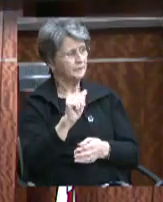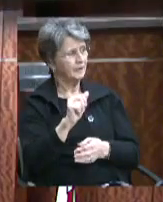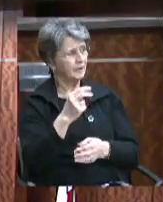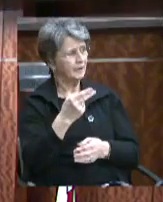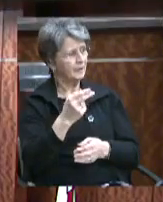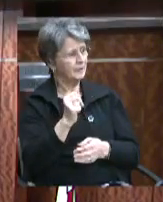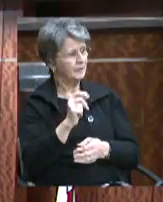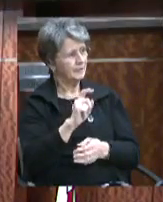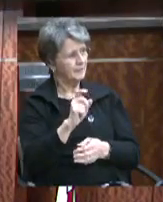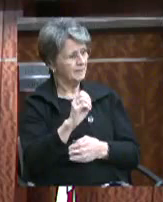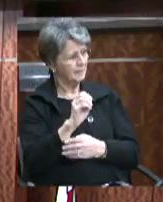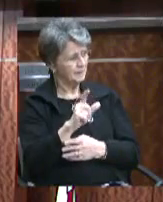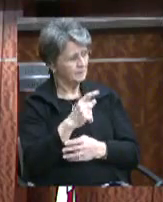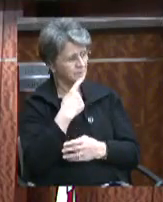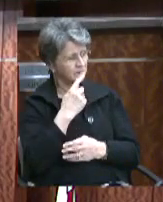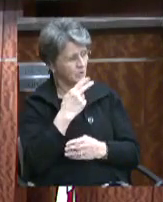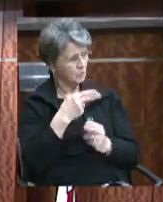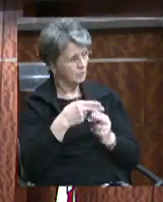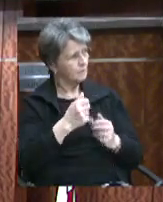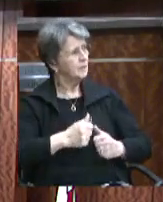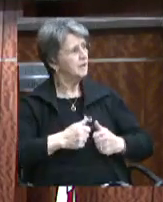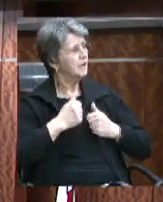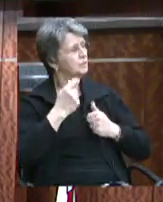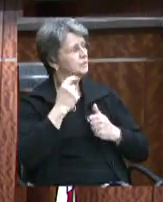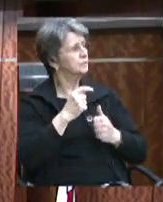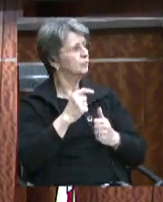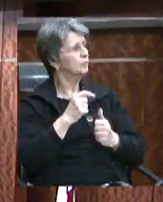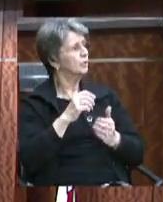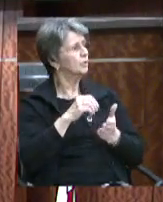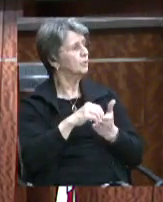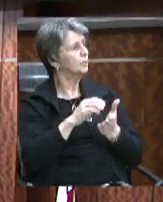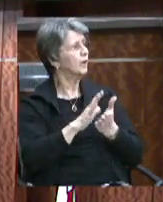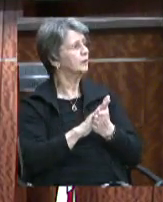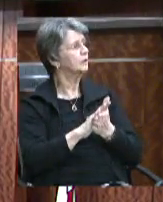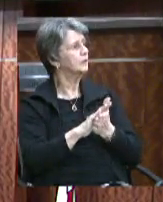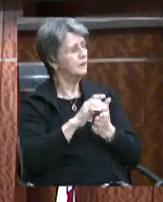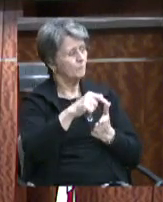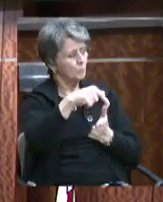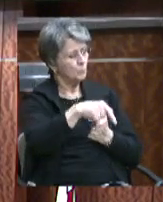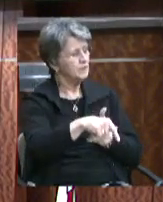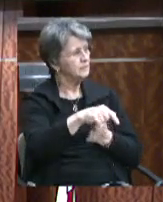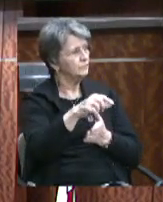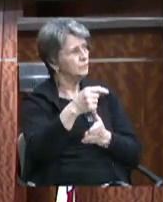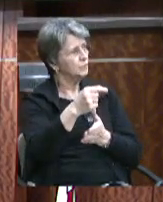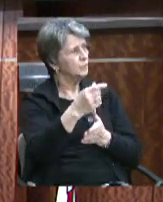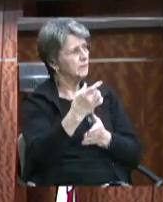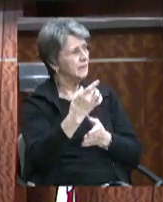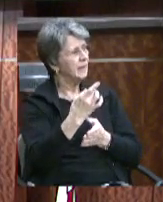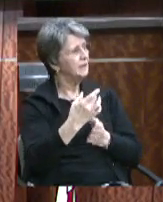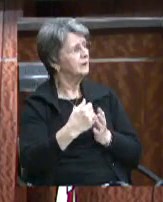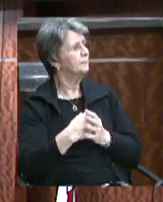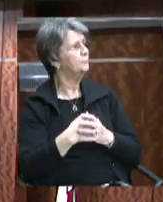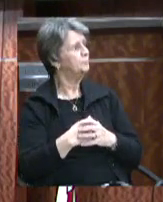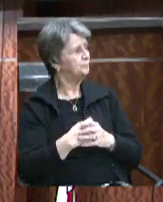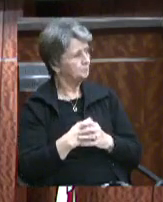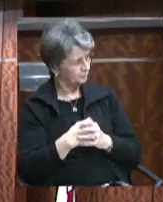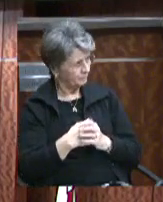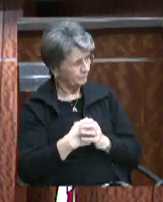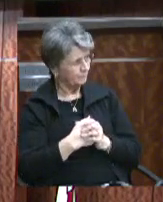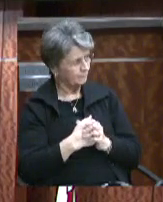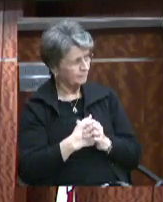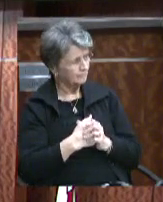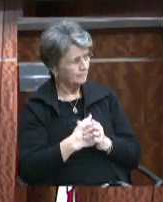State your name and address for the record. And I turn And that off. so you need to press it so the green light comes on. Press the bottom of the